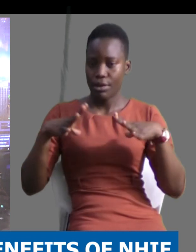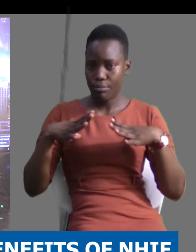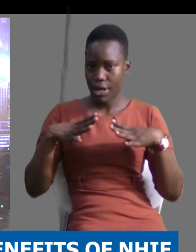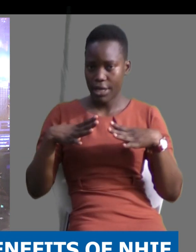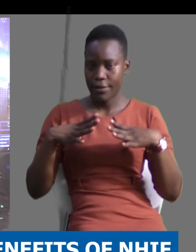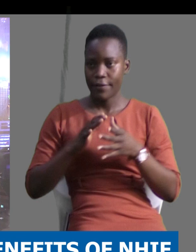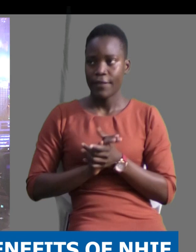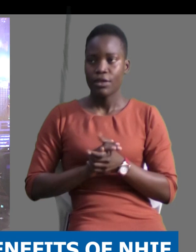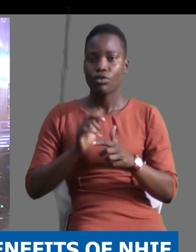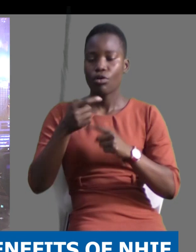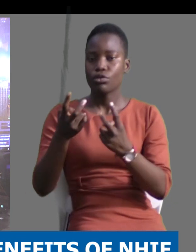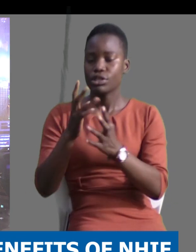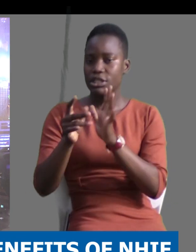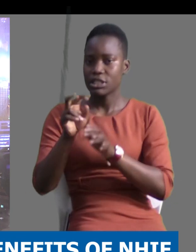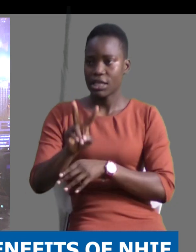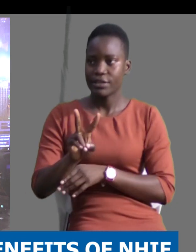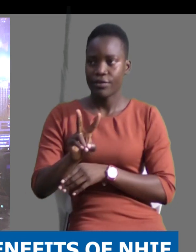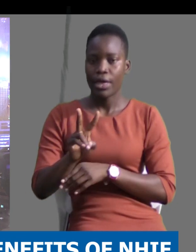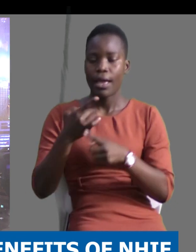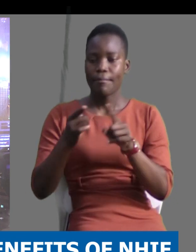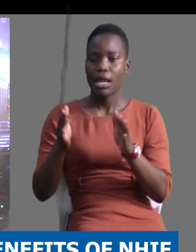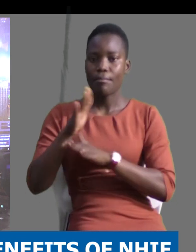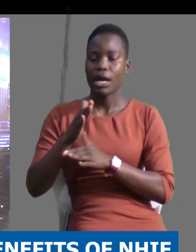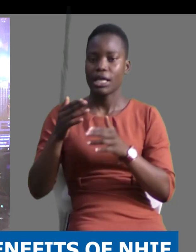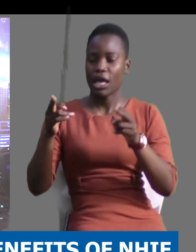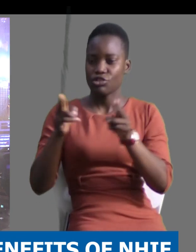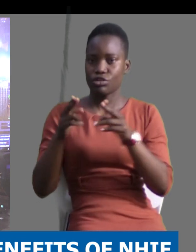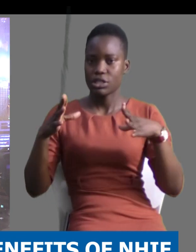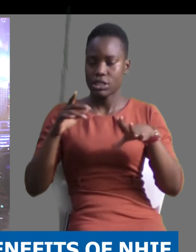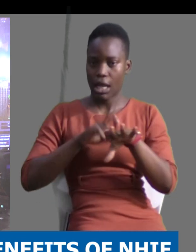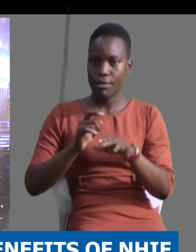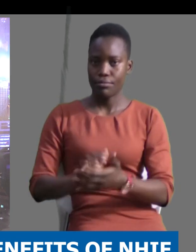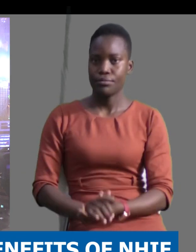when we come back from this break. Do keep it Science TV, and we'll be back shortly.